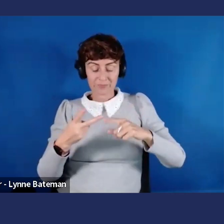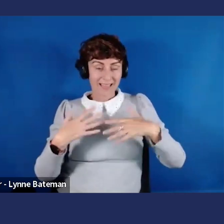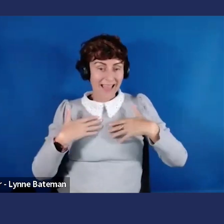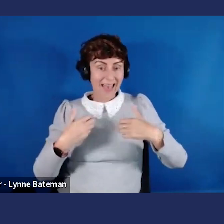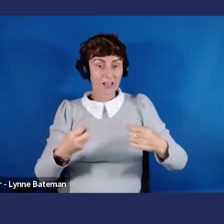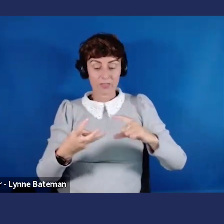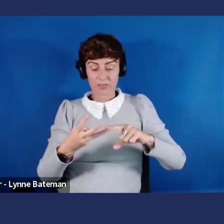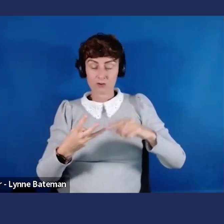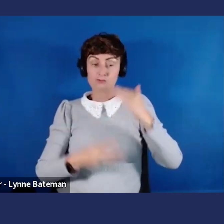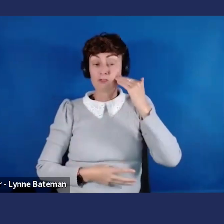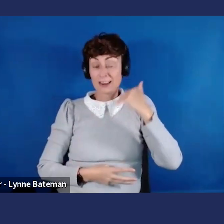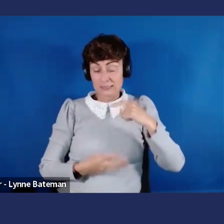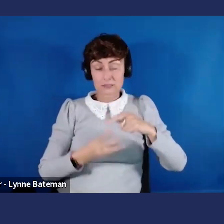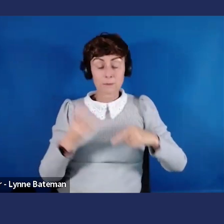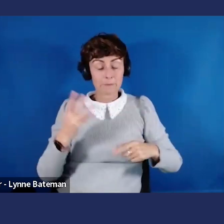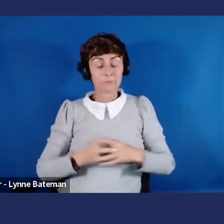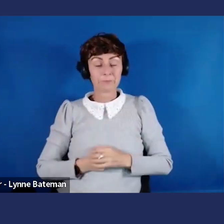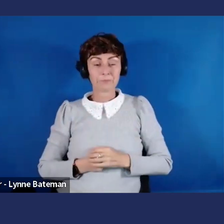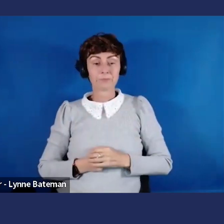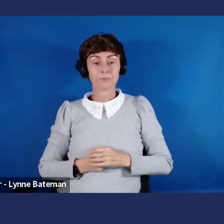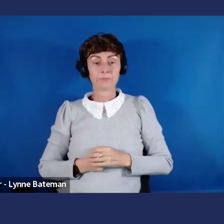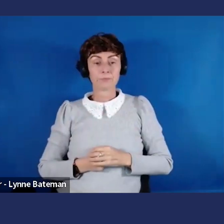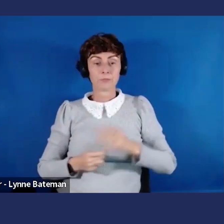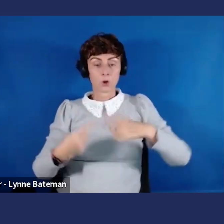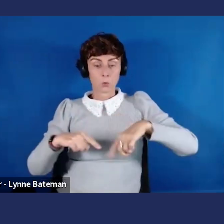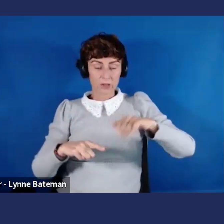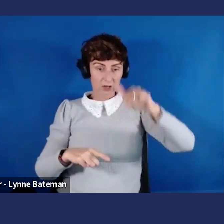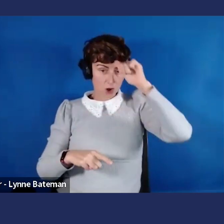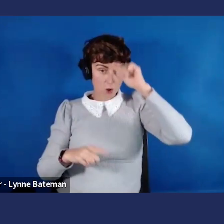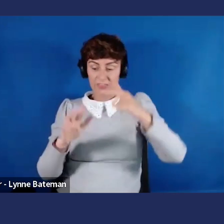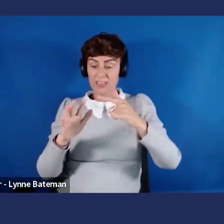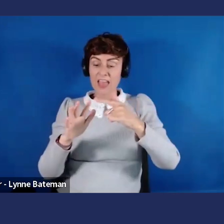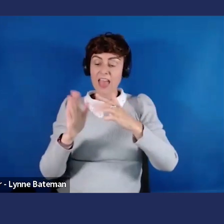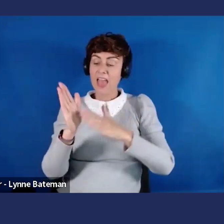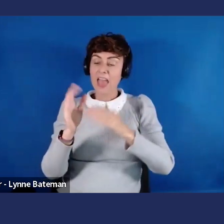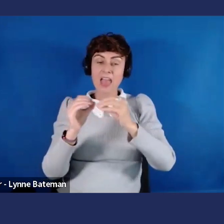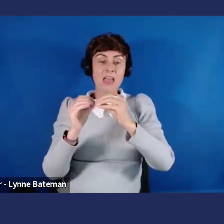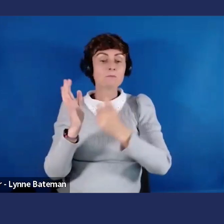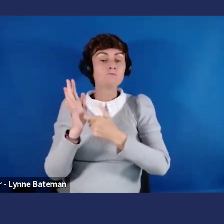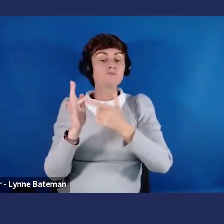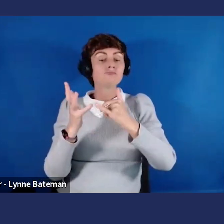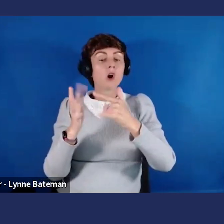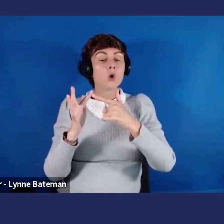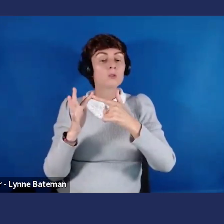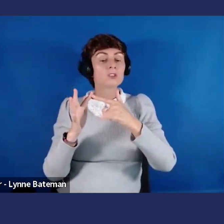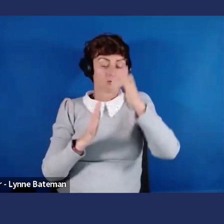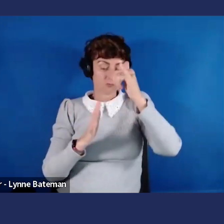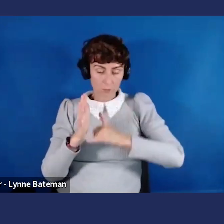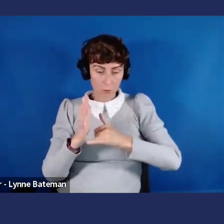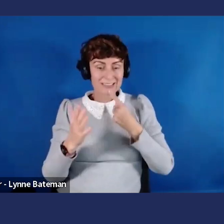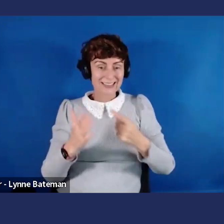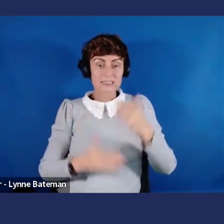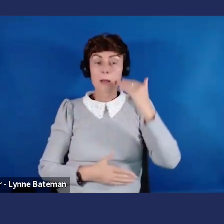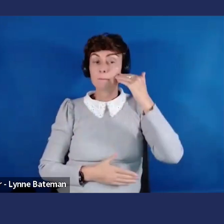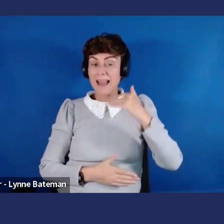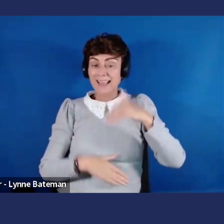biases. What we know about things like the Egbase report has told us is that Black women, Asian women are more